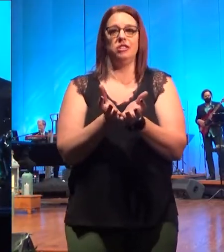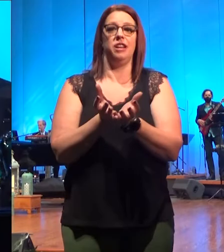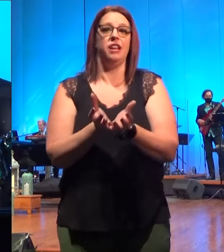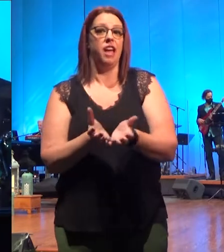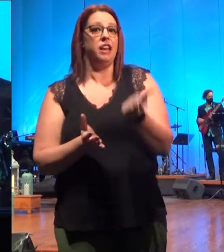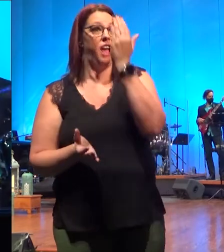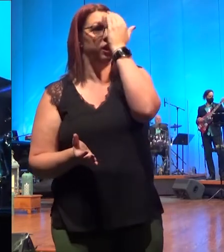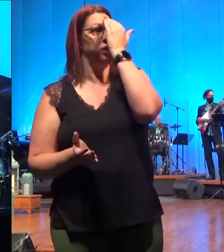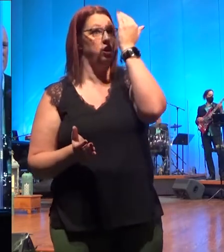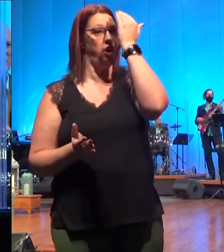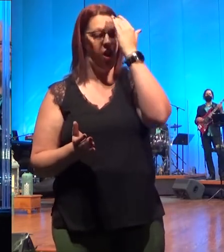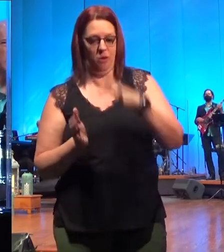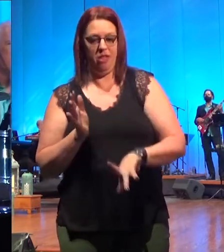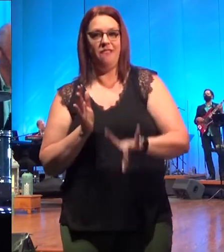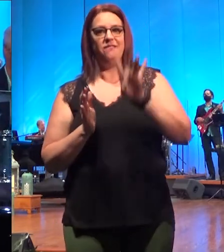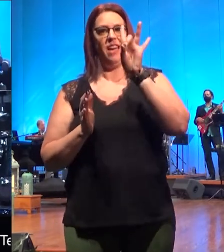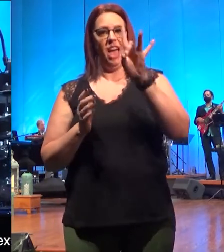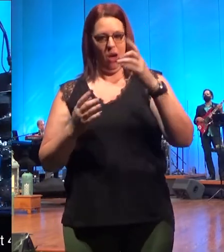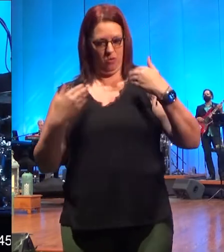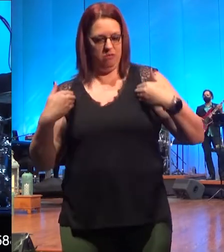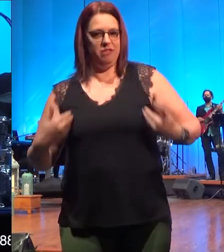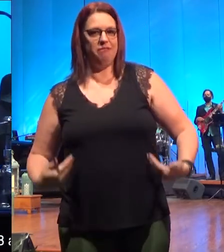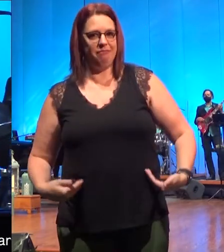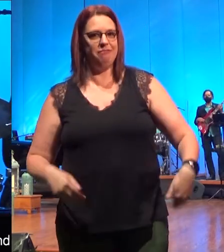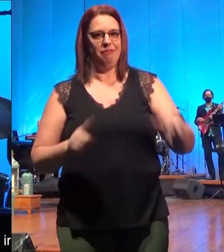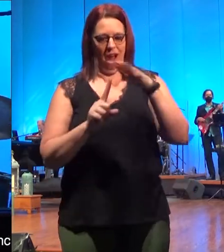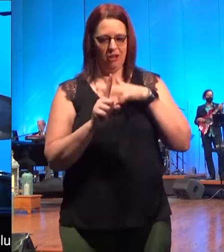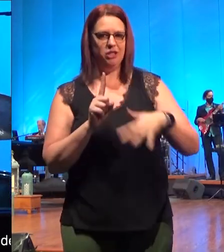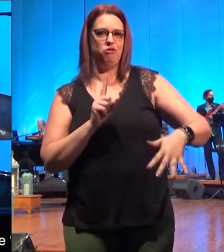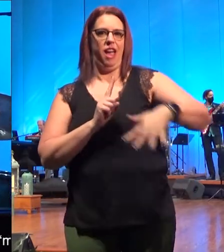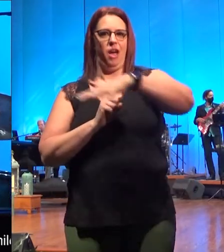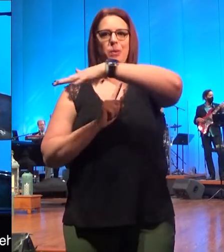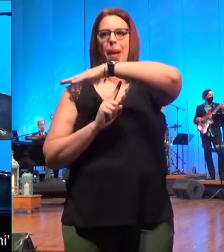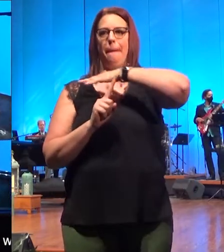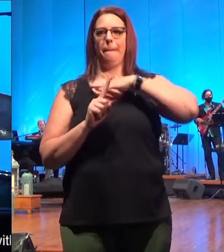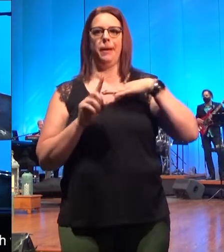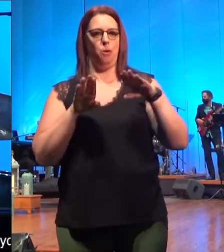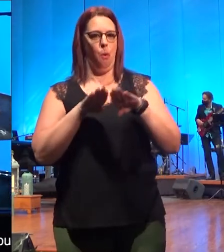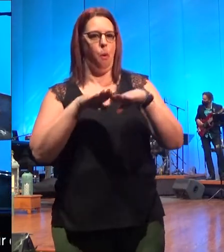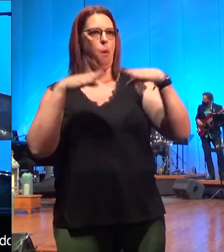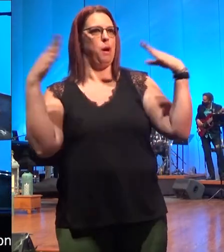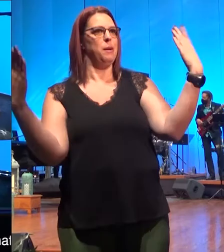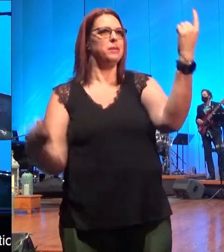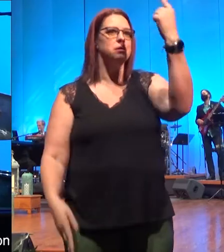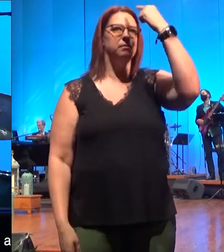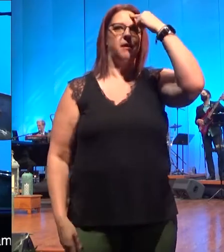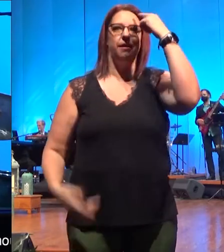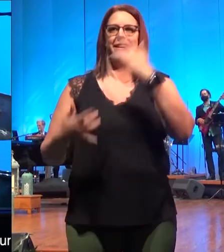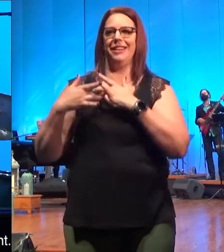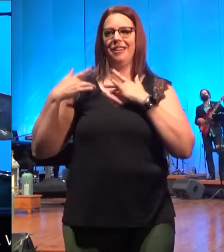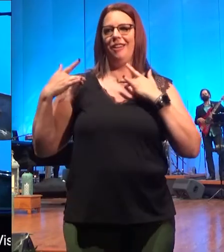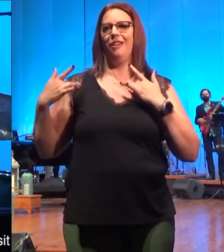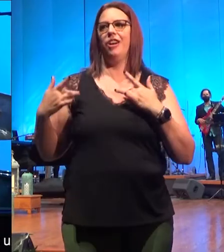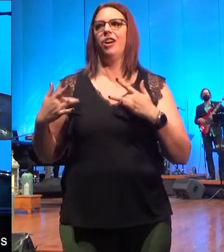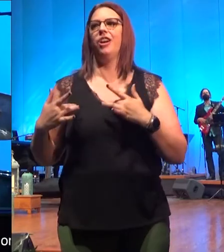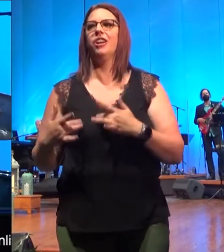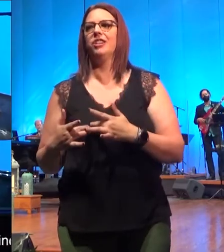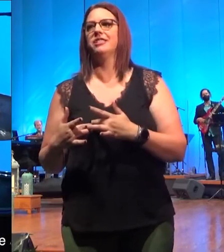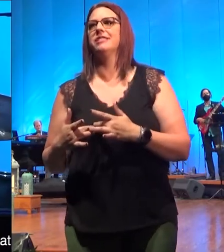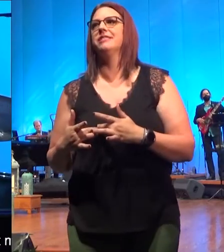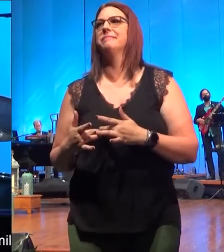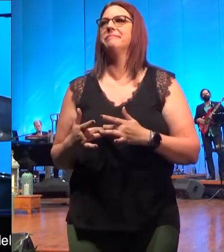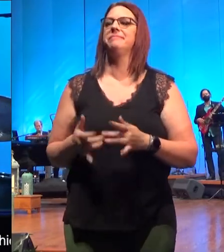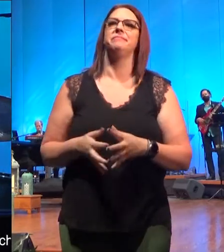and glory has been found. It surrounds me, opens my mind and